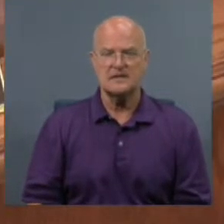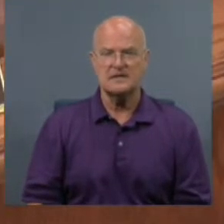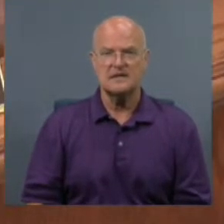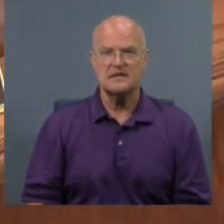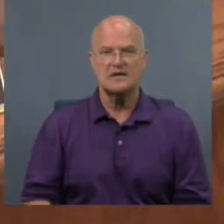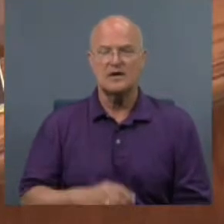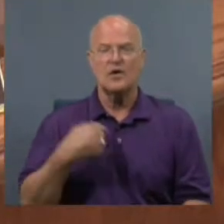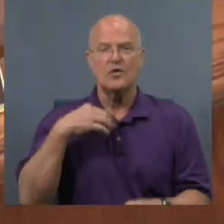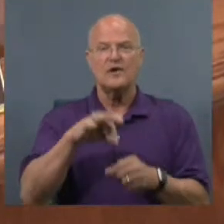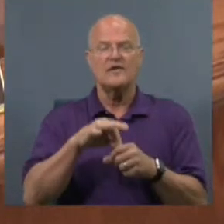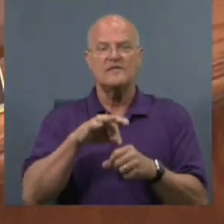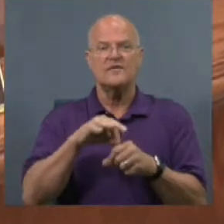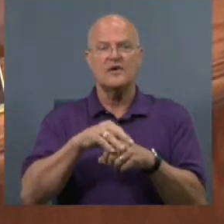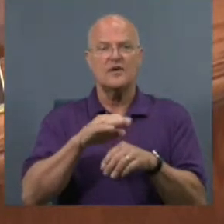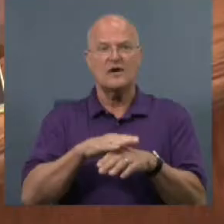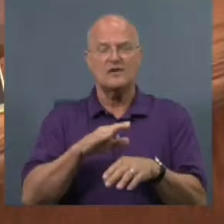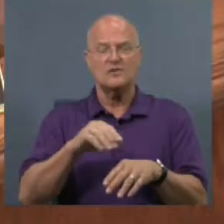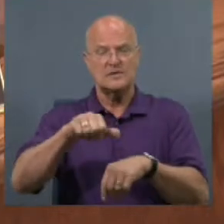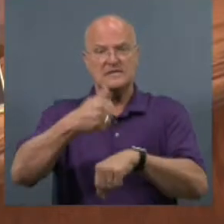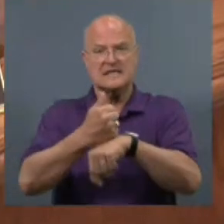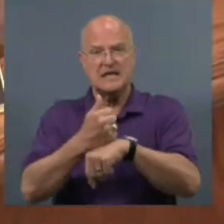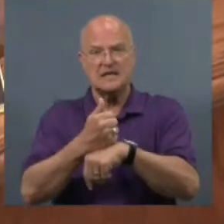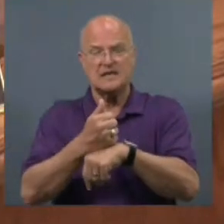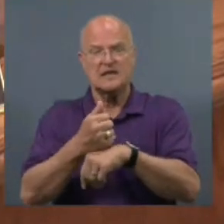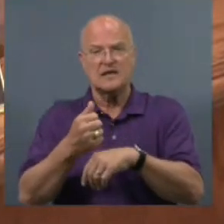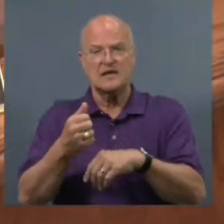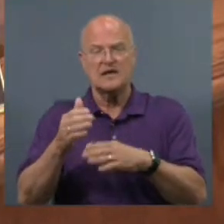When we vote on applications, do we set precedent?